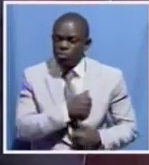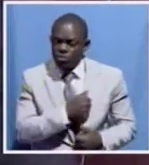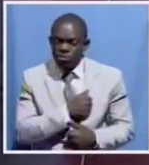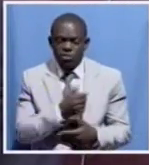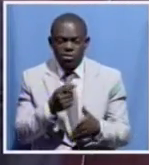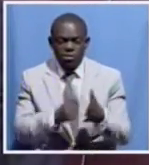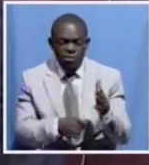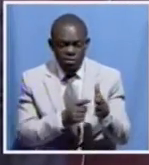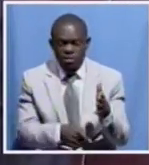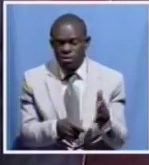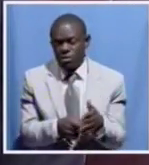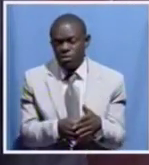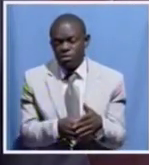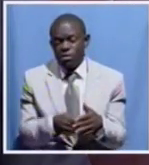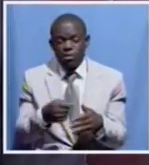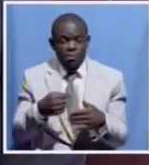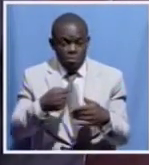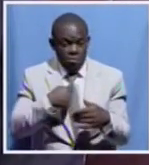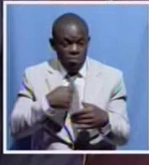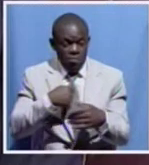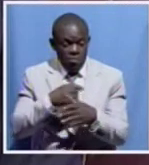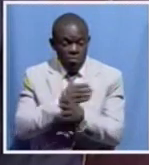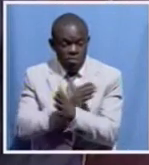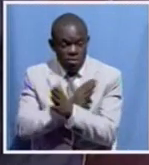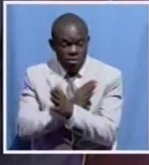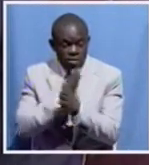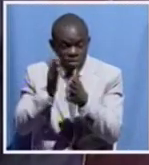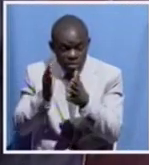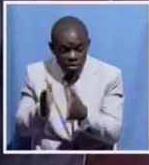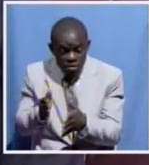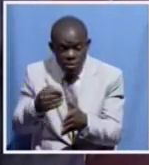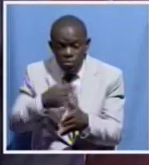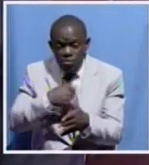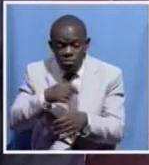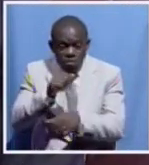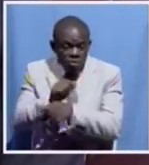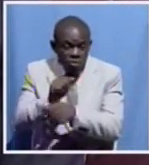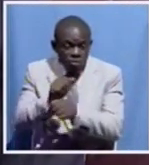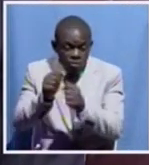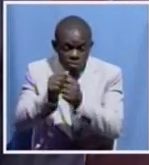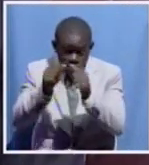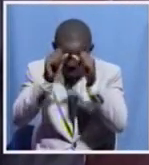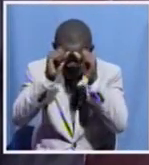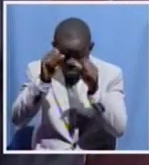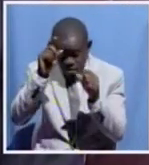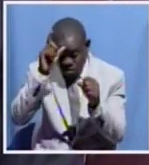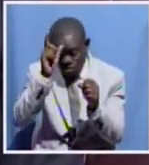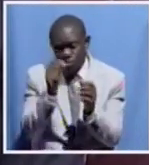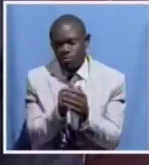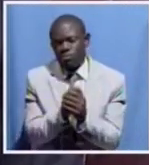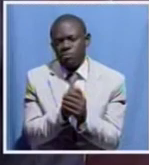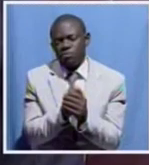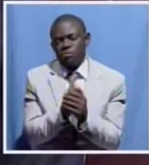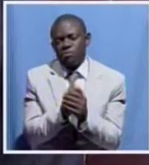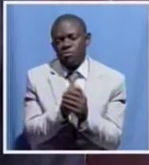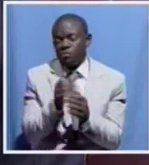I am Zambian, working under President Edgar Lungu, and if you Google right now